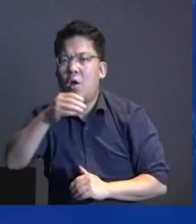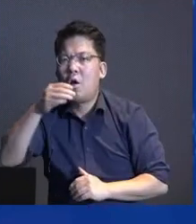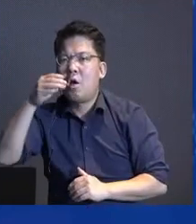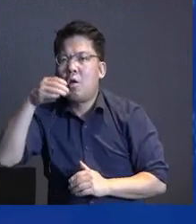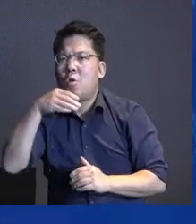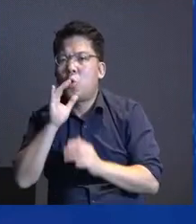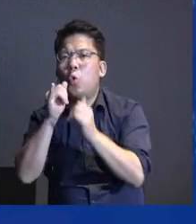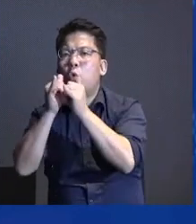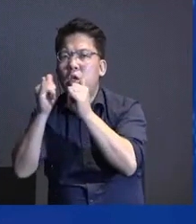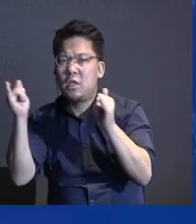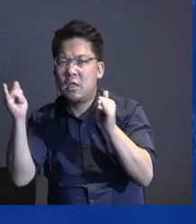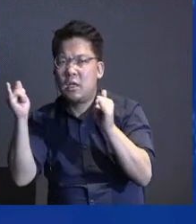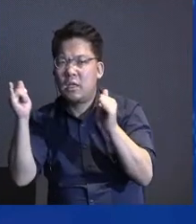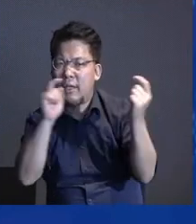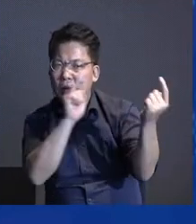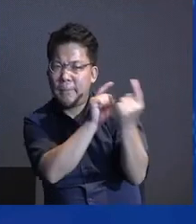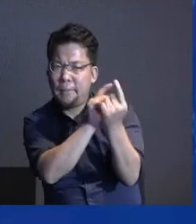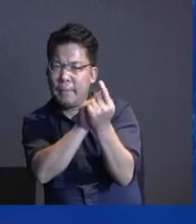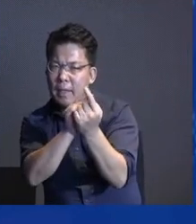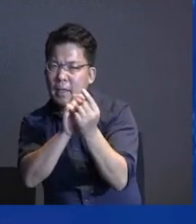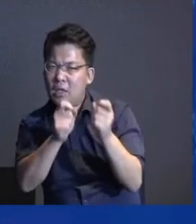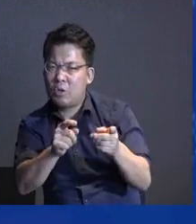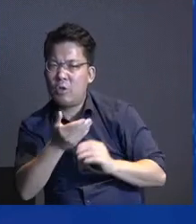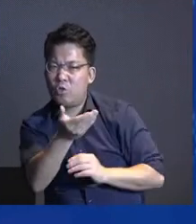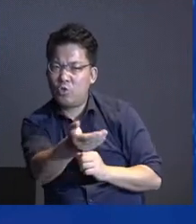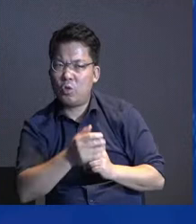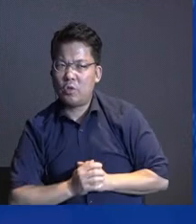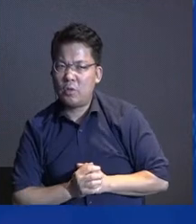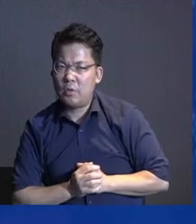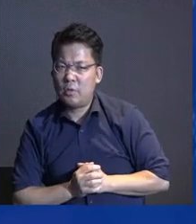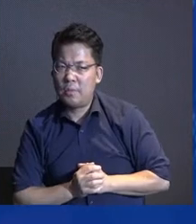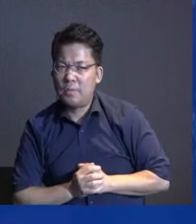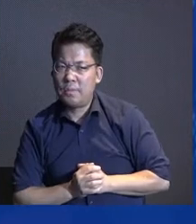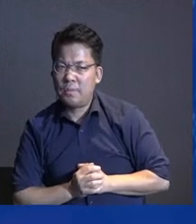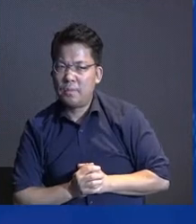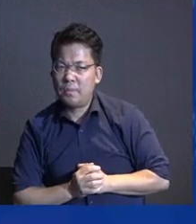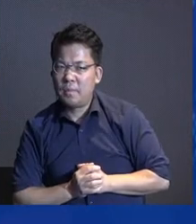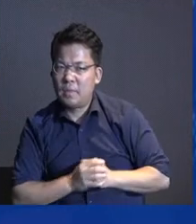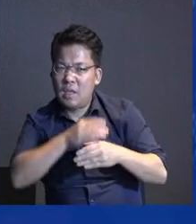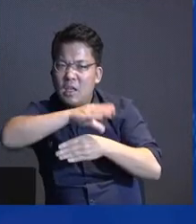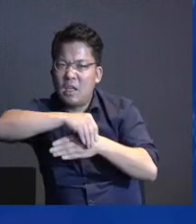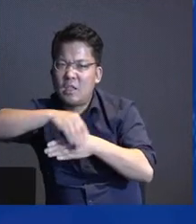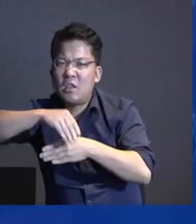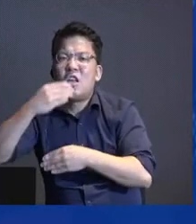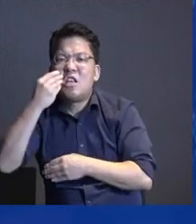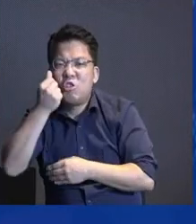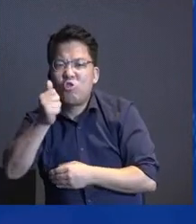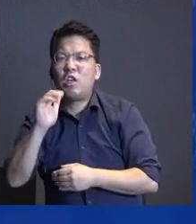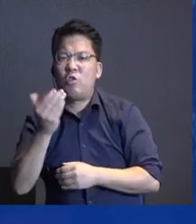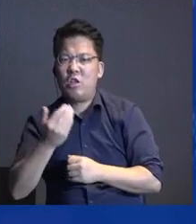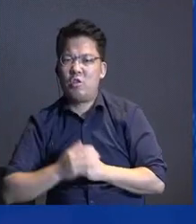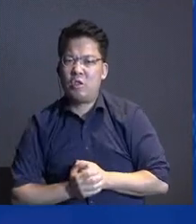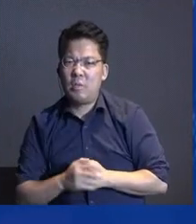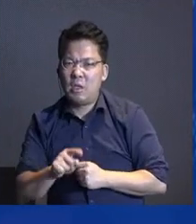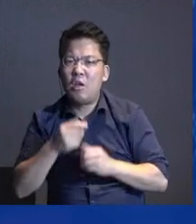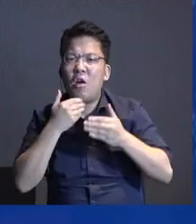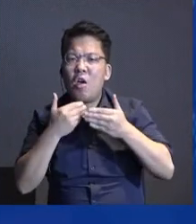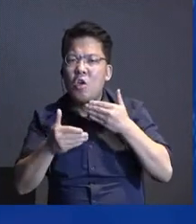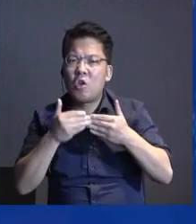being leading to a lot of discussions and exchanges among the